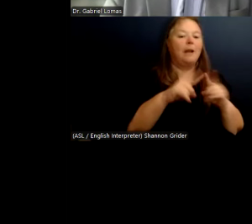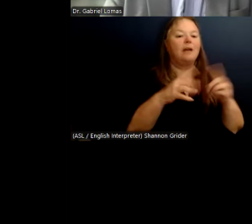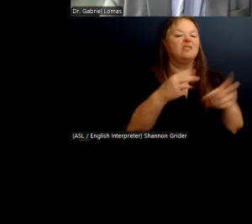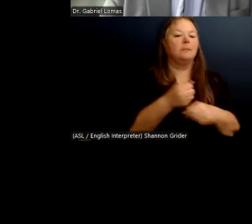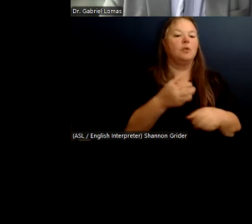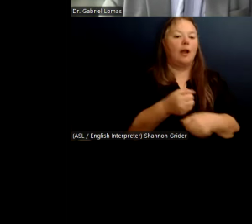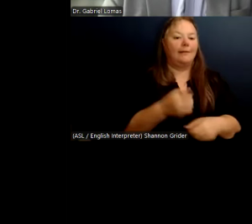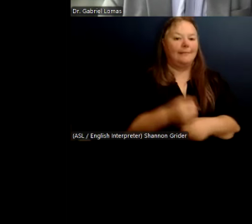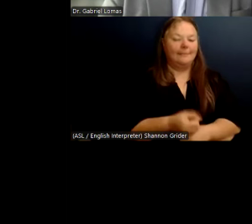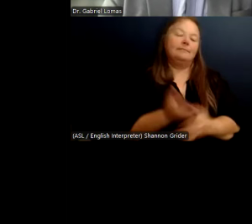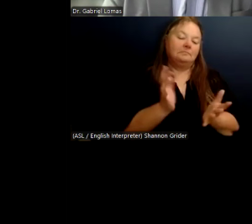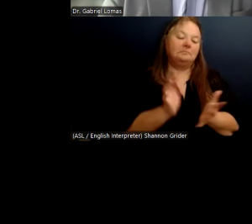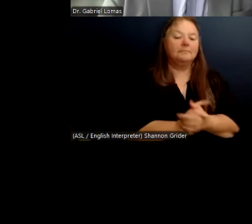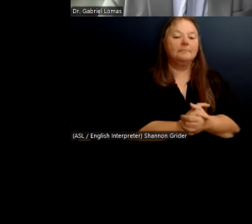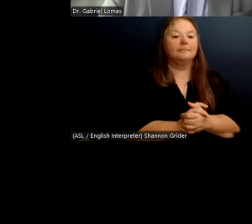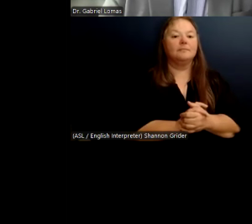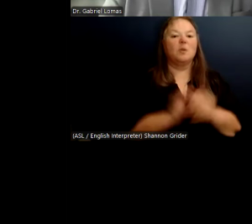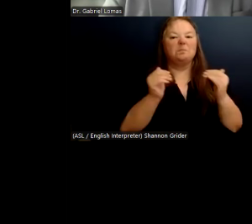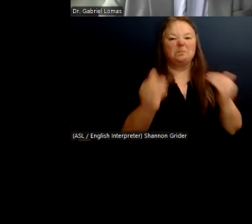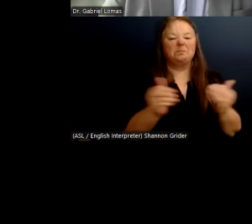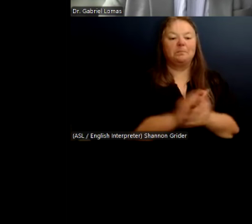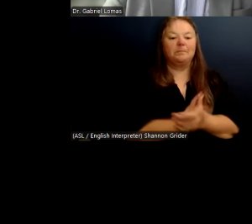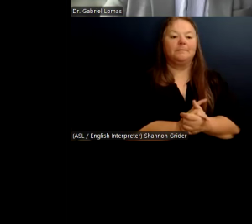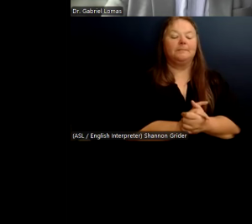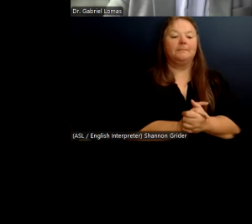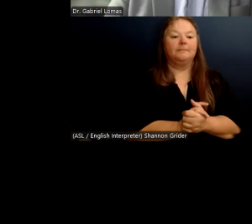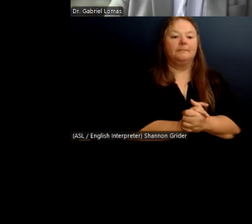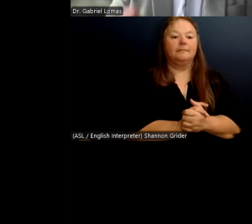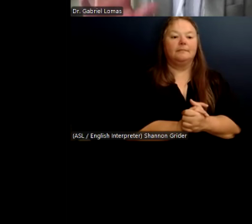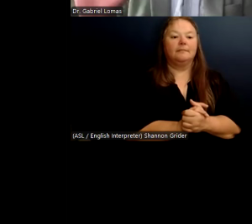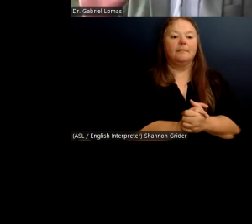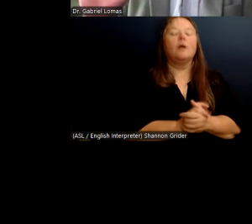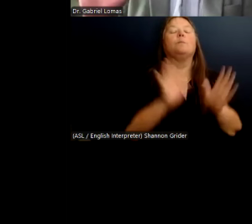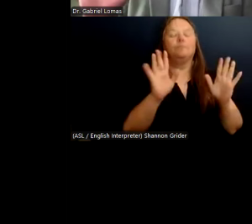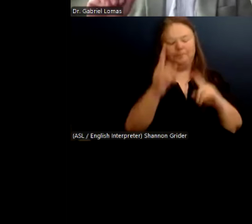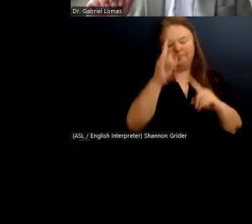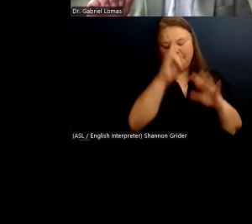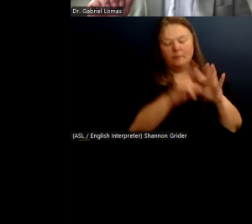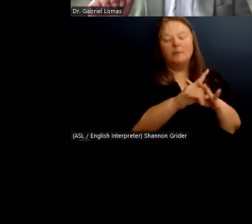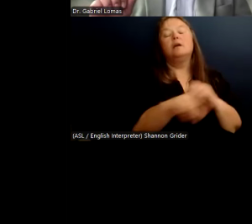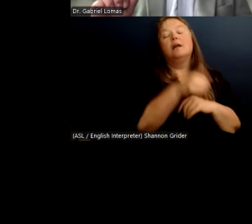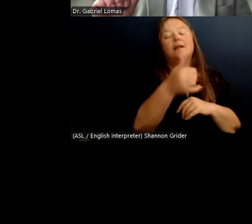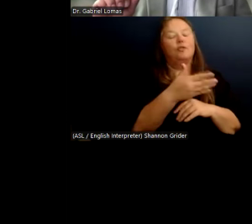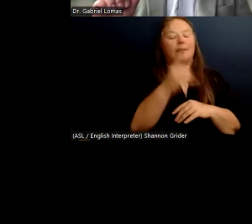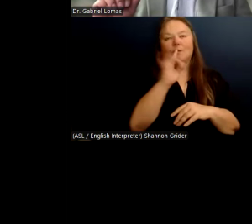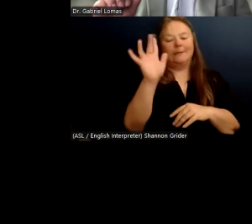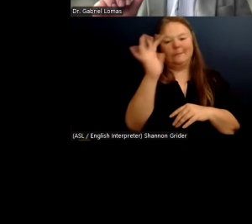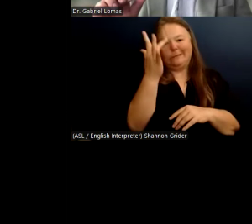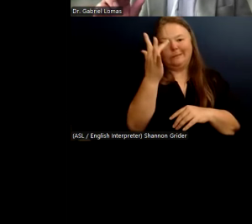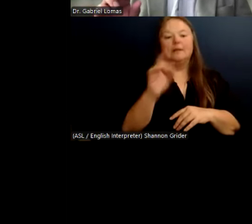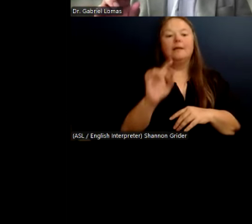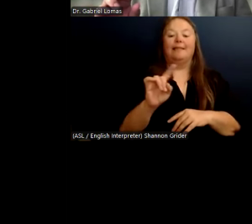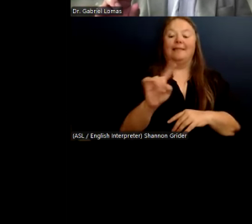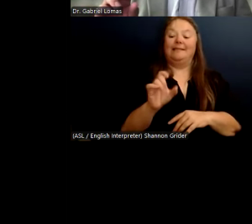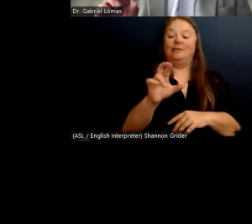real quick. Okay. So here we go. So here's another thing that really kind of gets me is zero